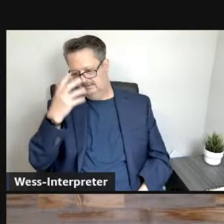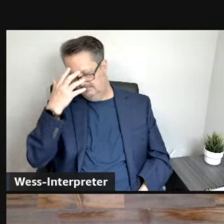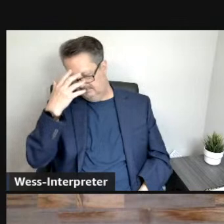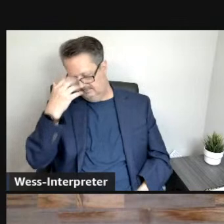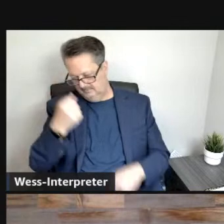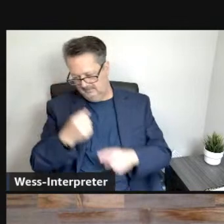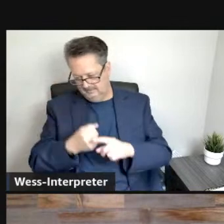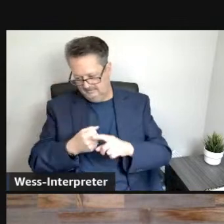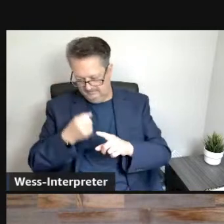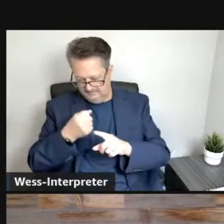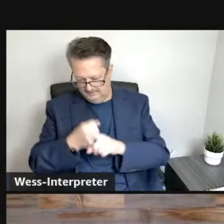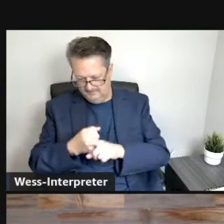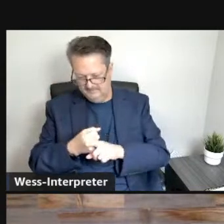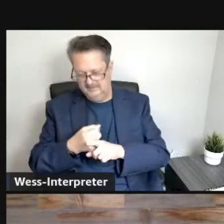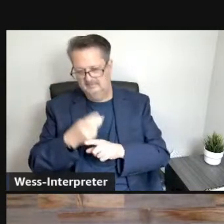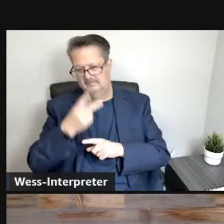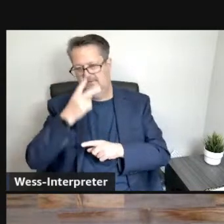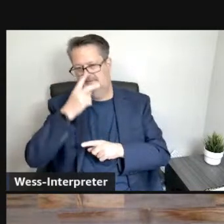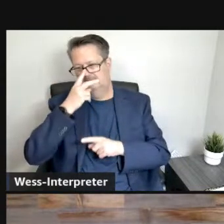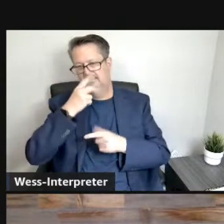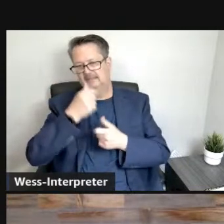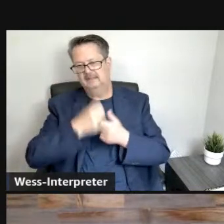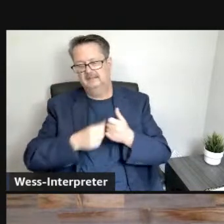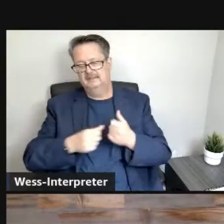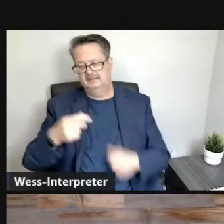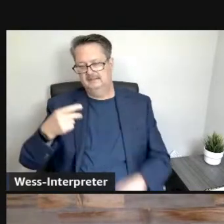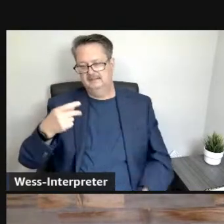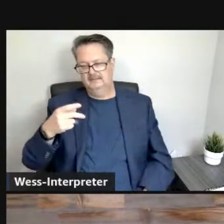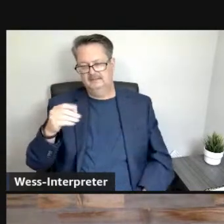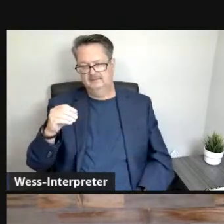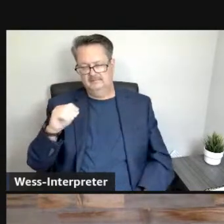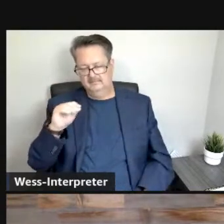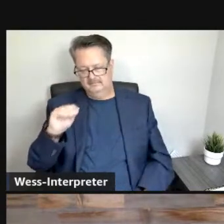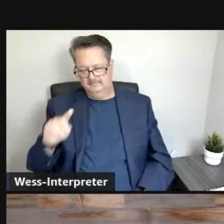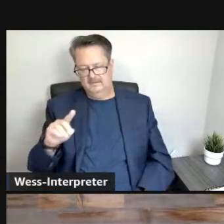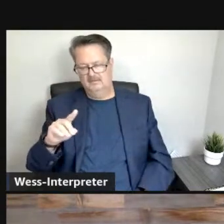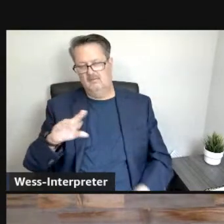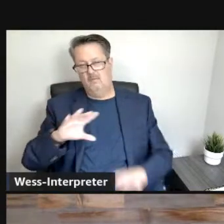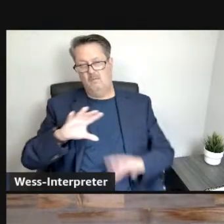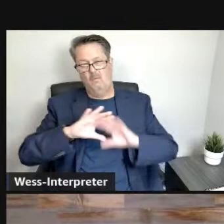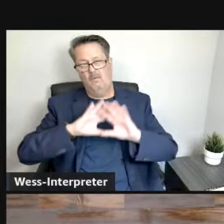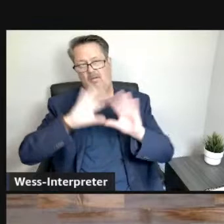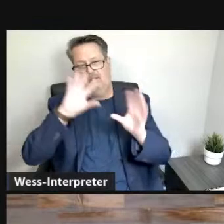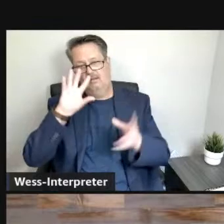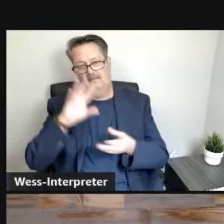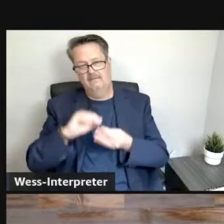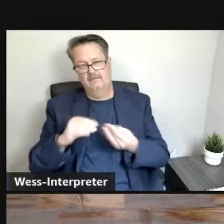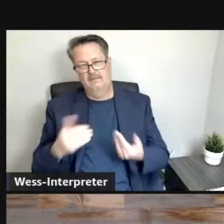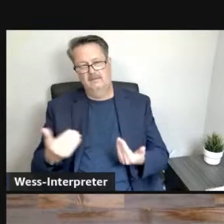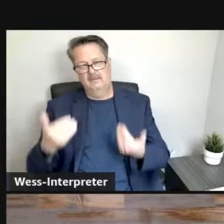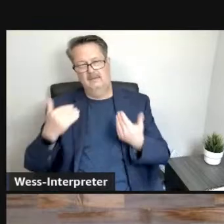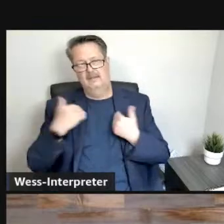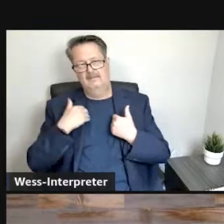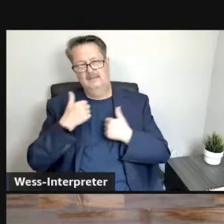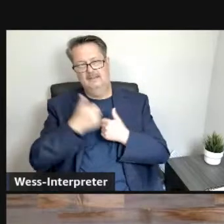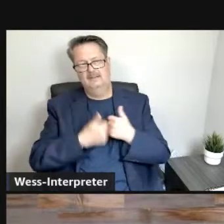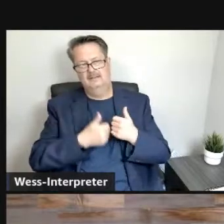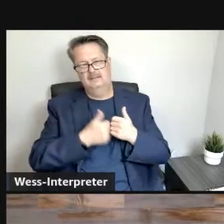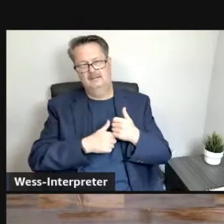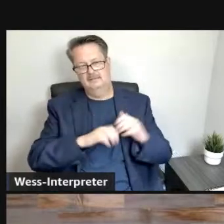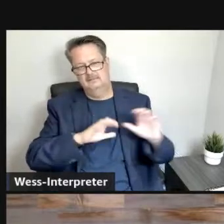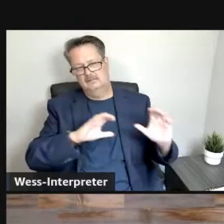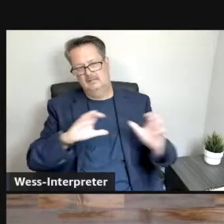impact of each pod here. And then all of that, you have that per cluster. So if you have multiple